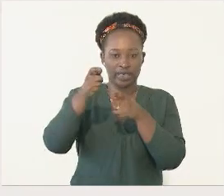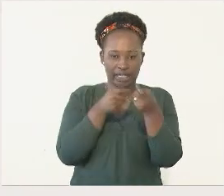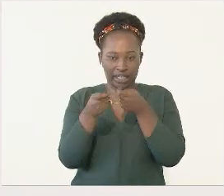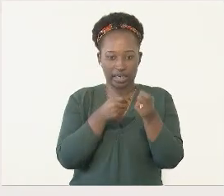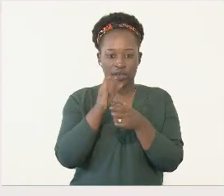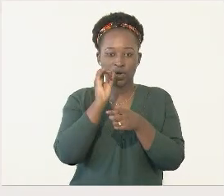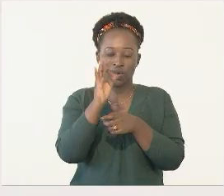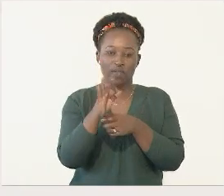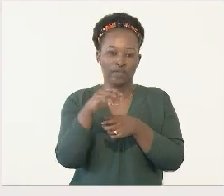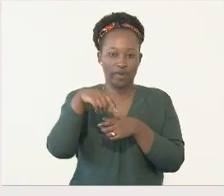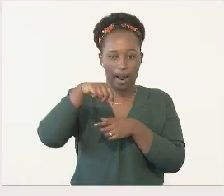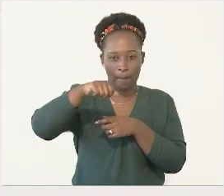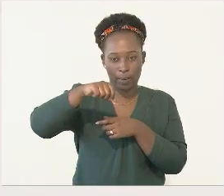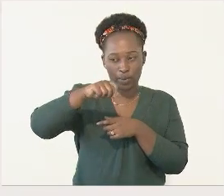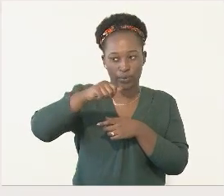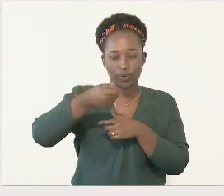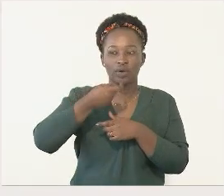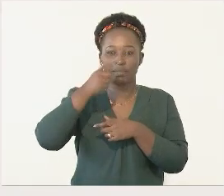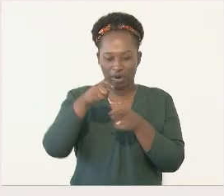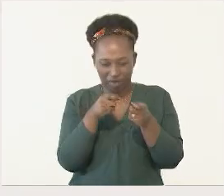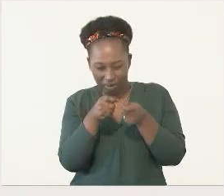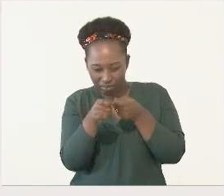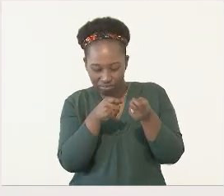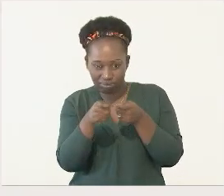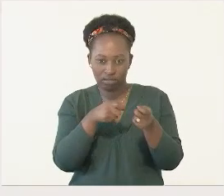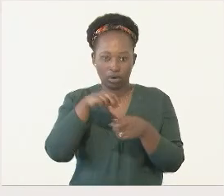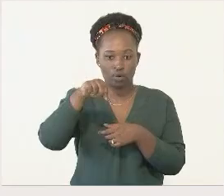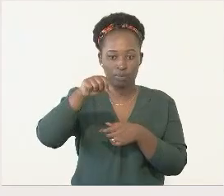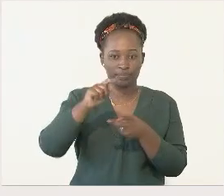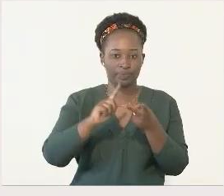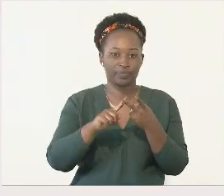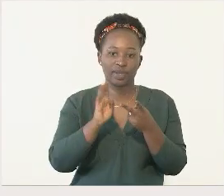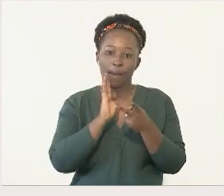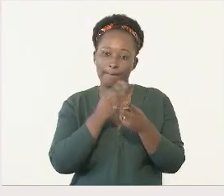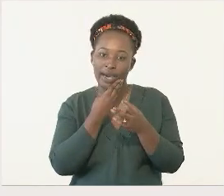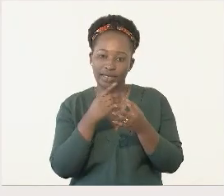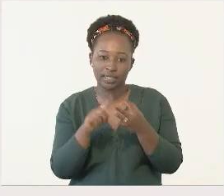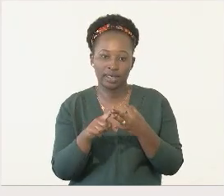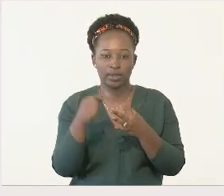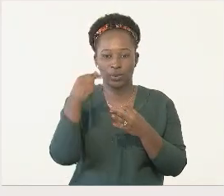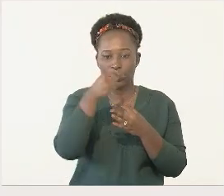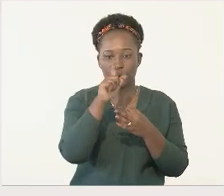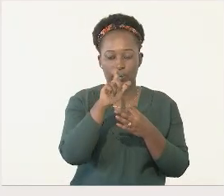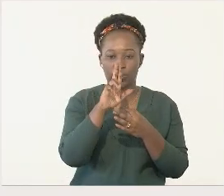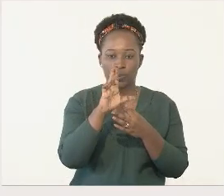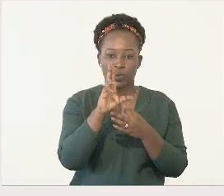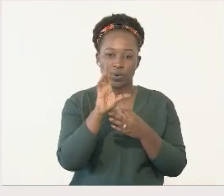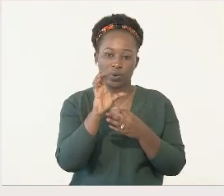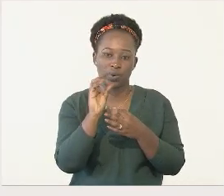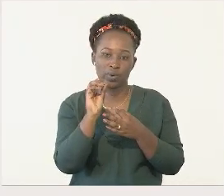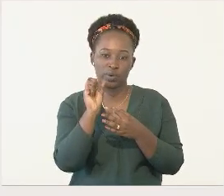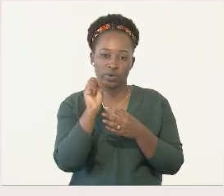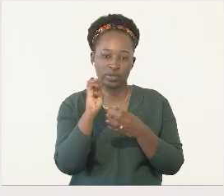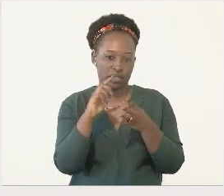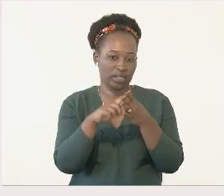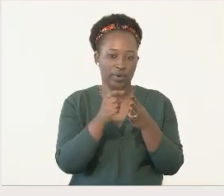as I mentioned. There must be a regulation of the salts, water, glucose, temperature as